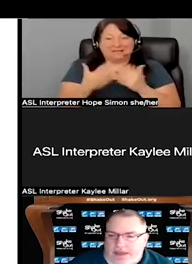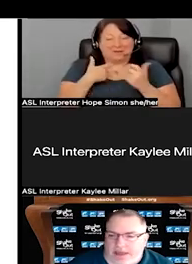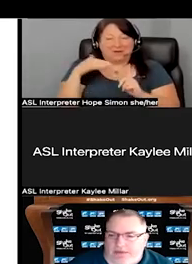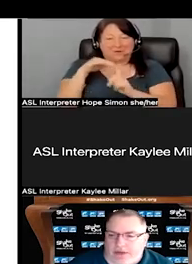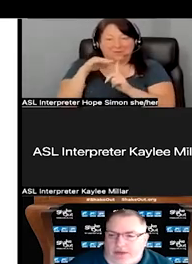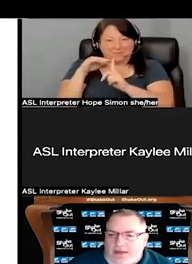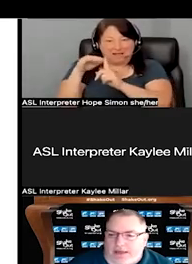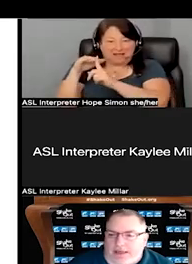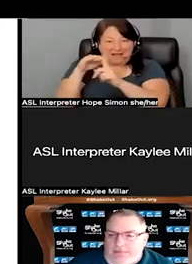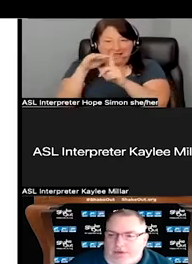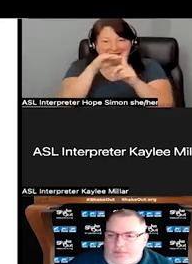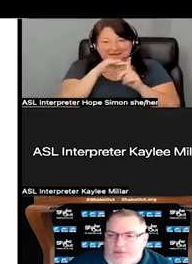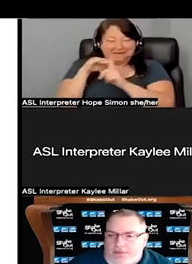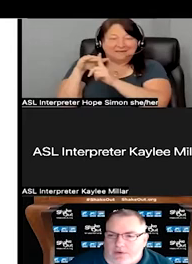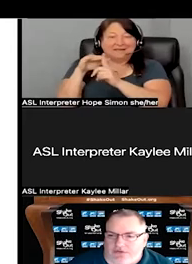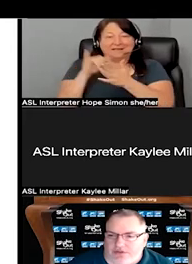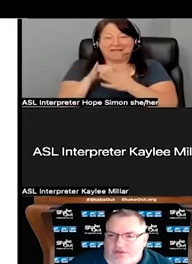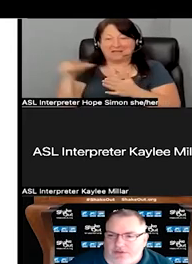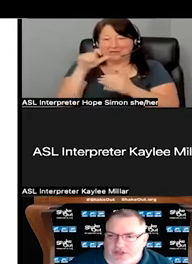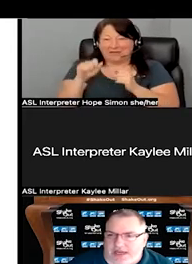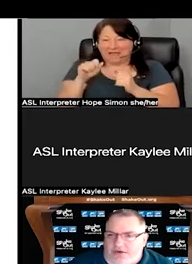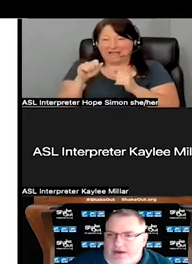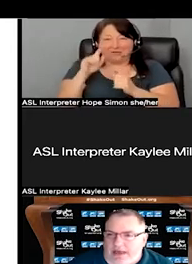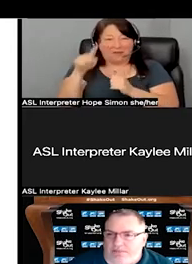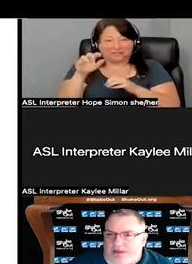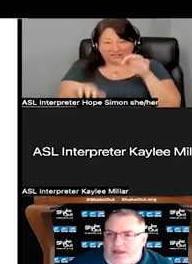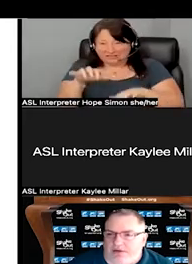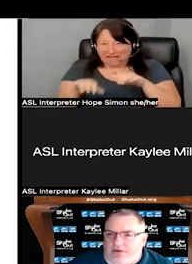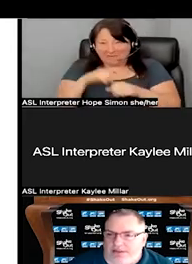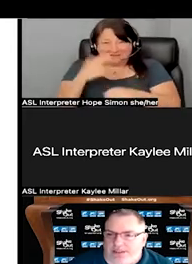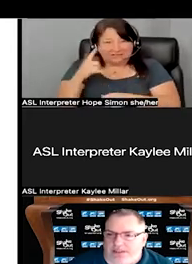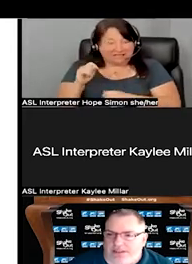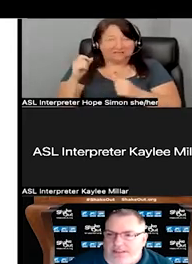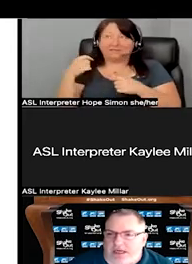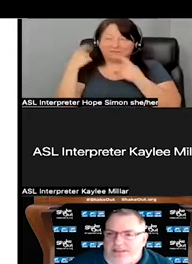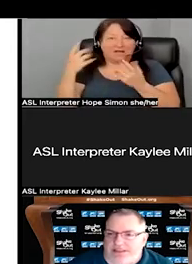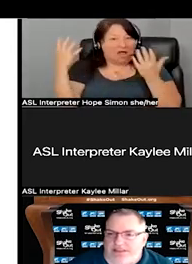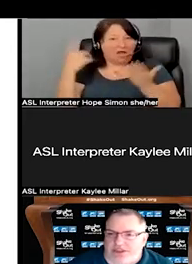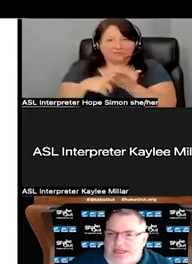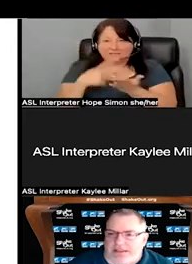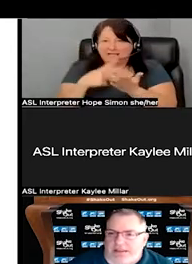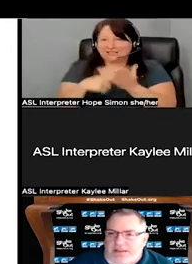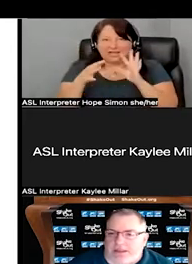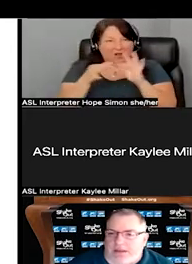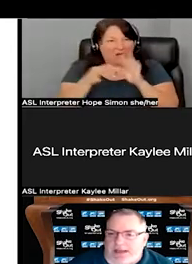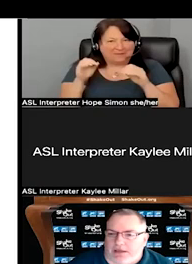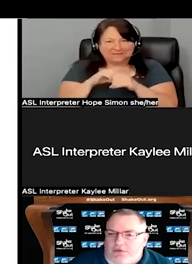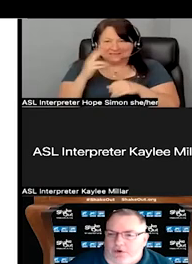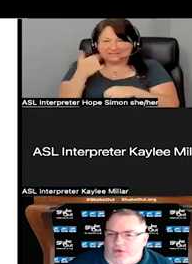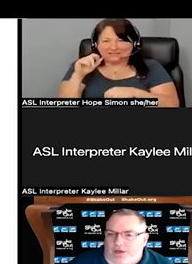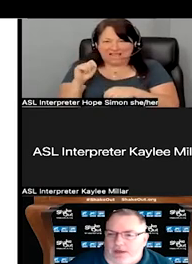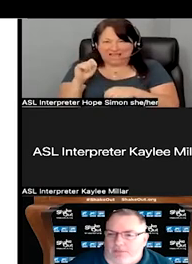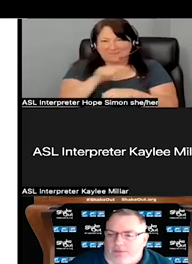that you can put questions into the chat, and there have been a lot of great discussion and comments in the chat back